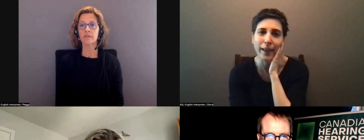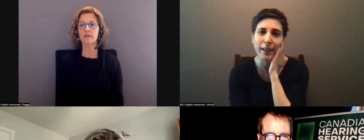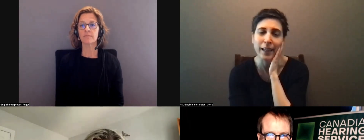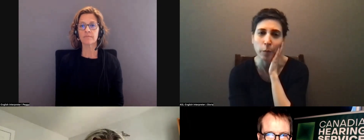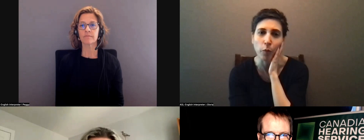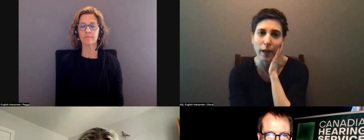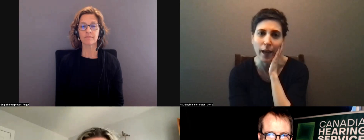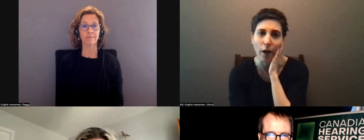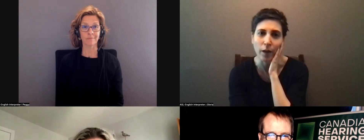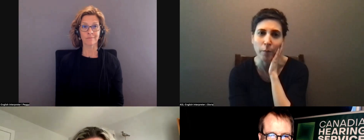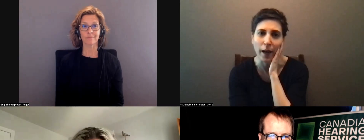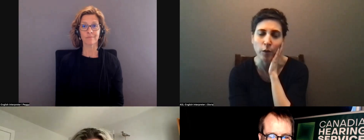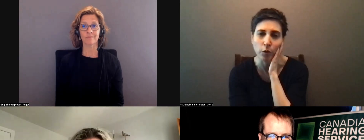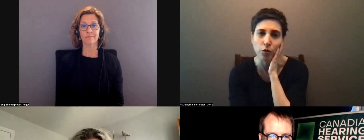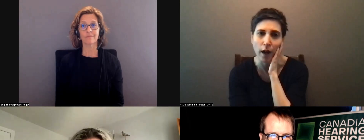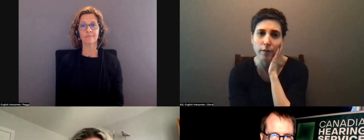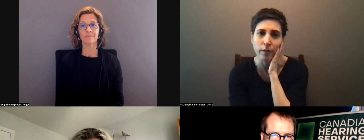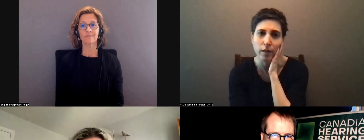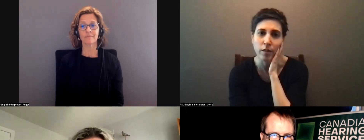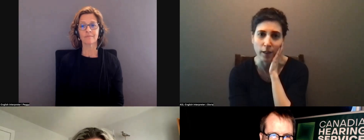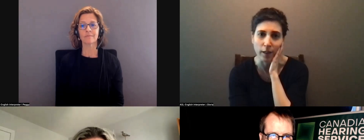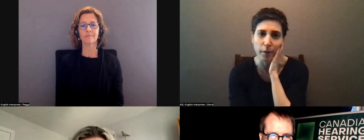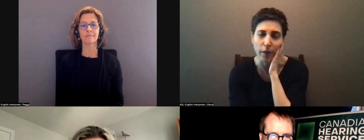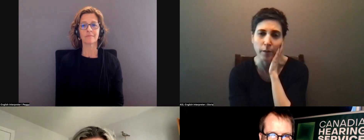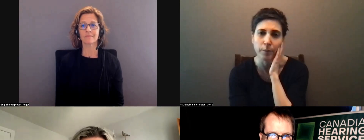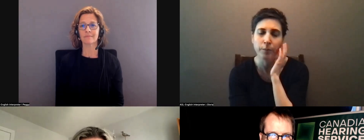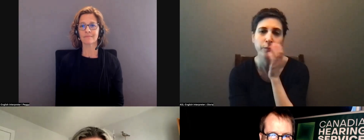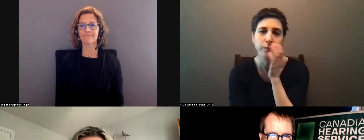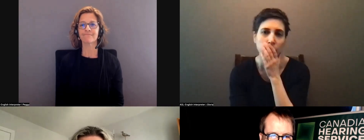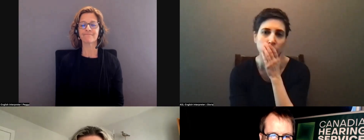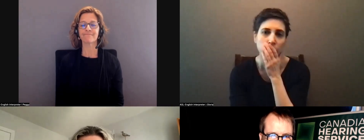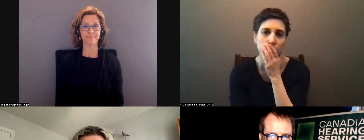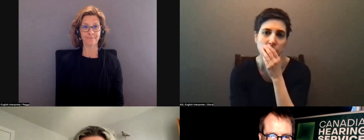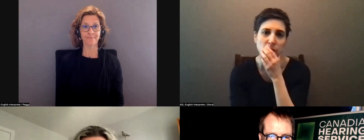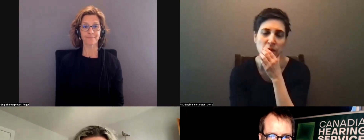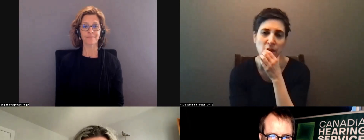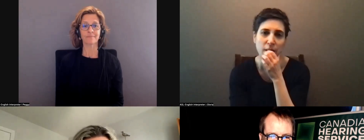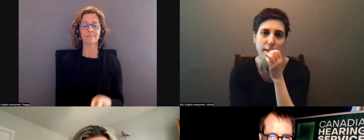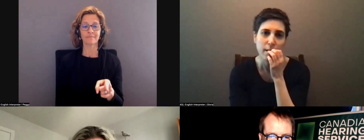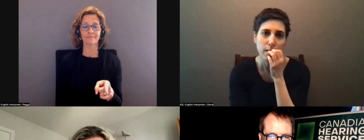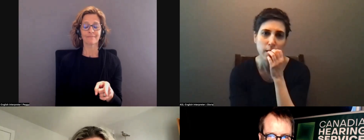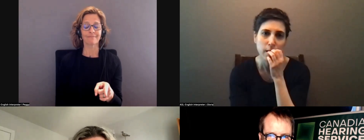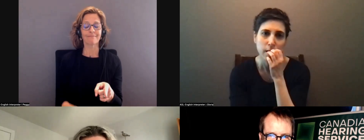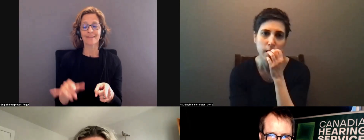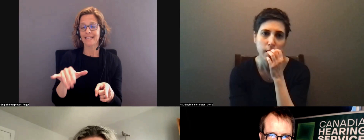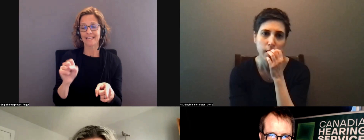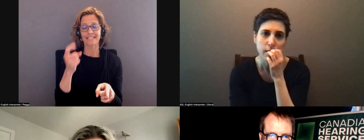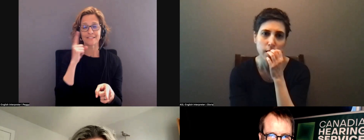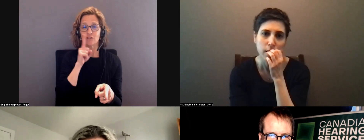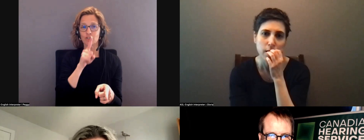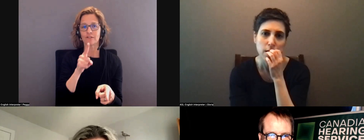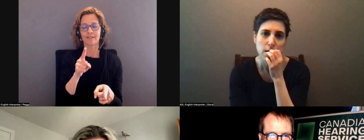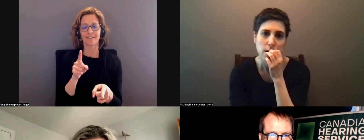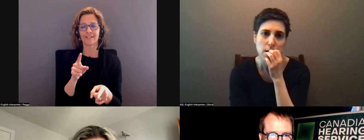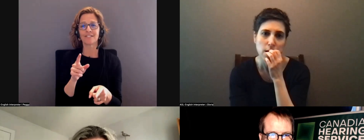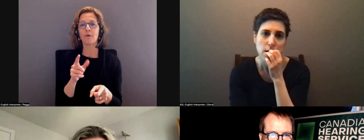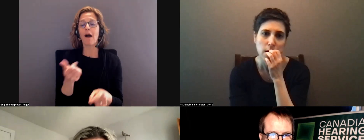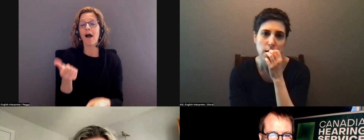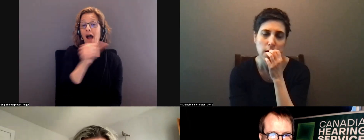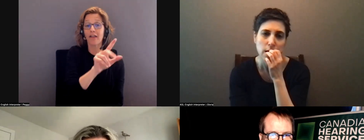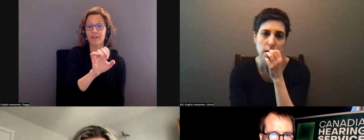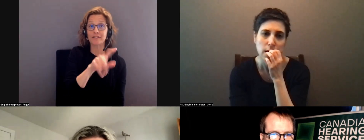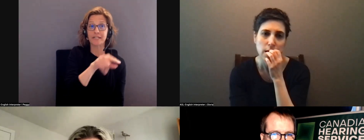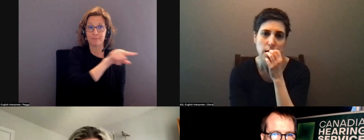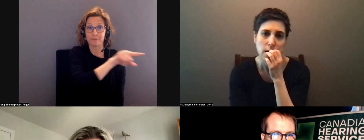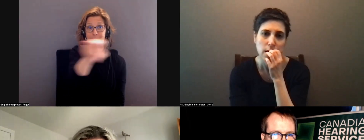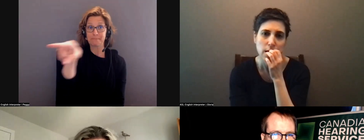with what I can keep right now in my Google Drive? Thoughts about that? Absolutely. And I'm sure everybody else may have other tips. So please,